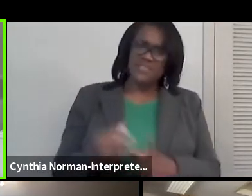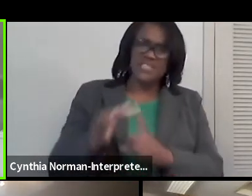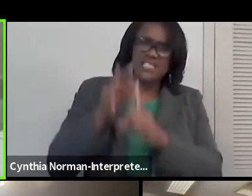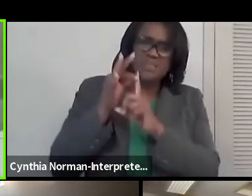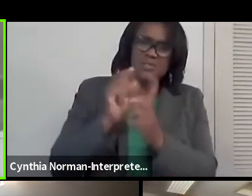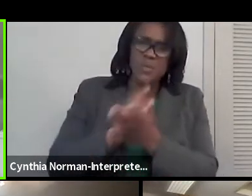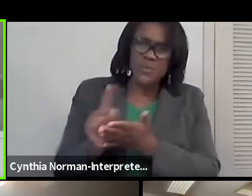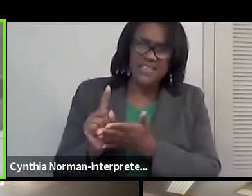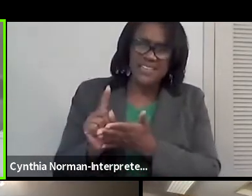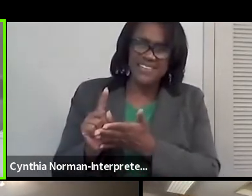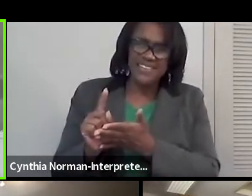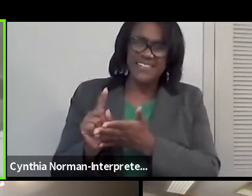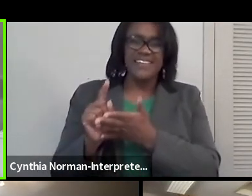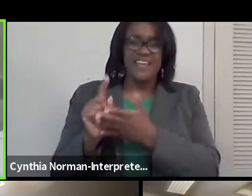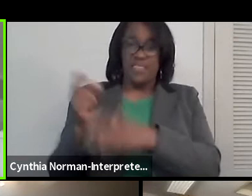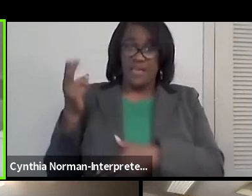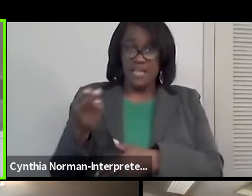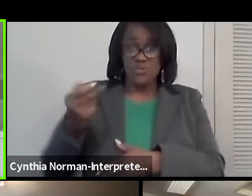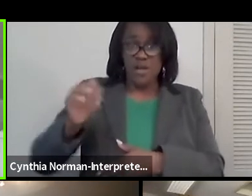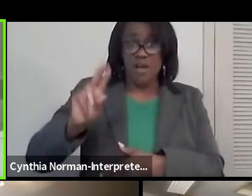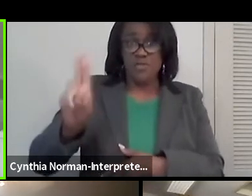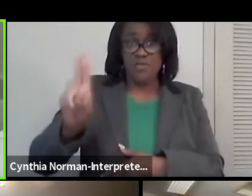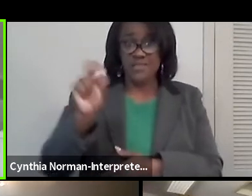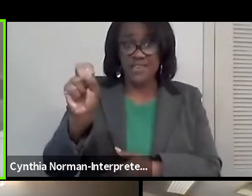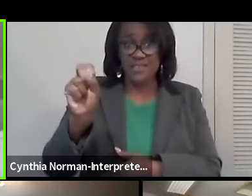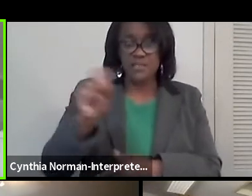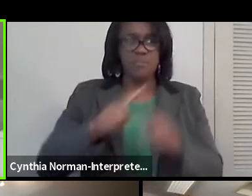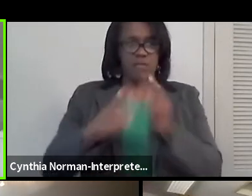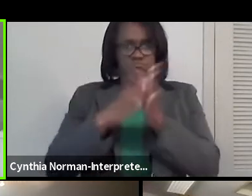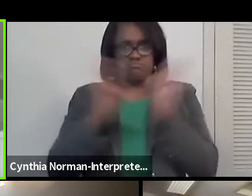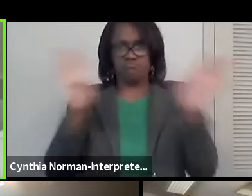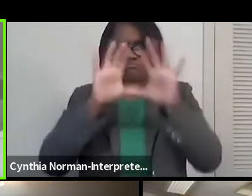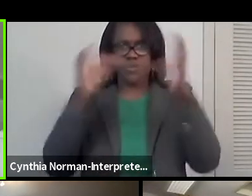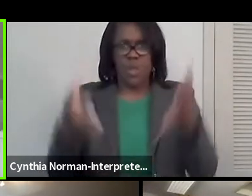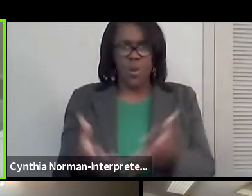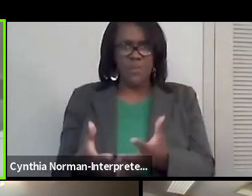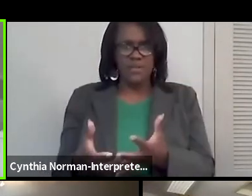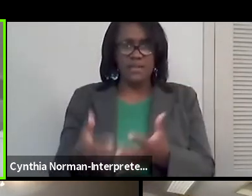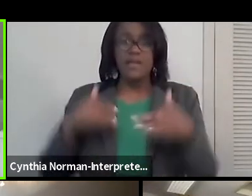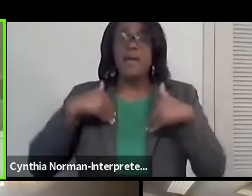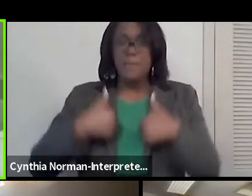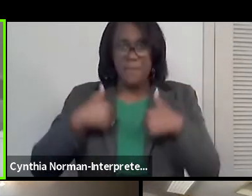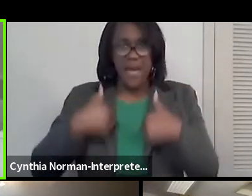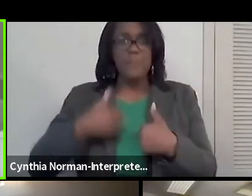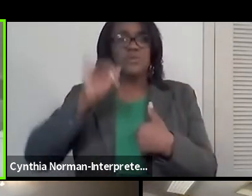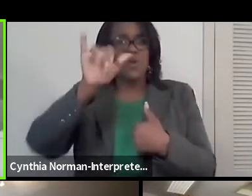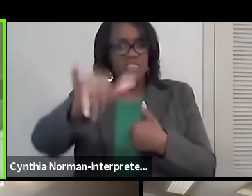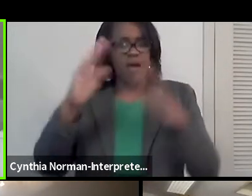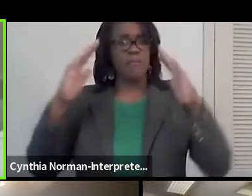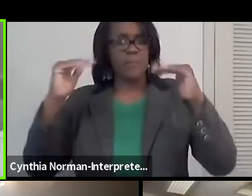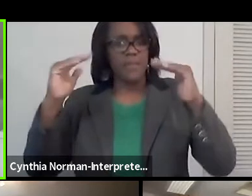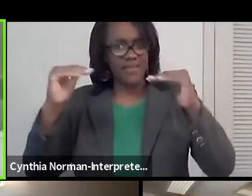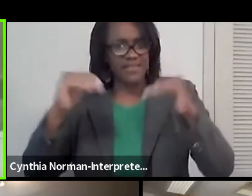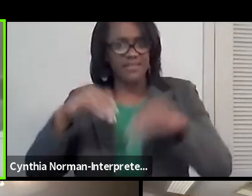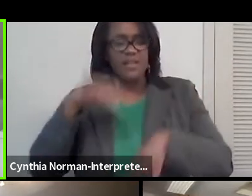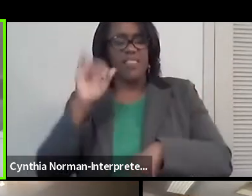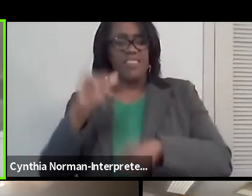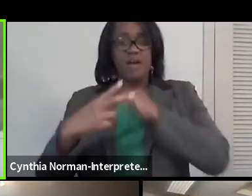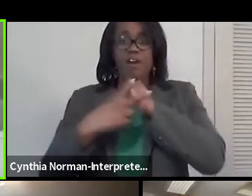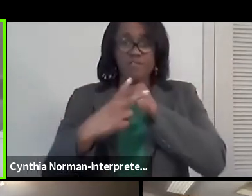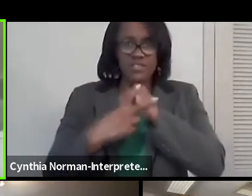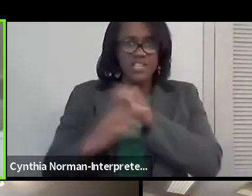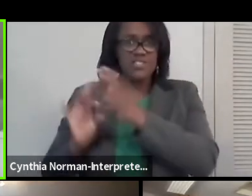because in at least in the history of the USA, but I think more broadly globally, mammals are that beacon that conservation is